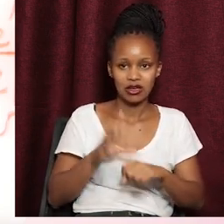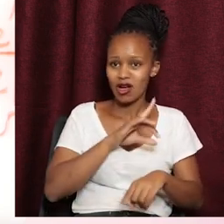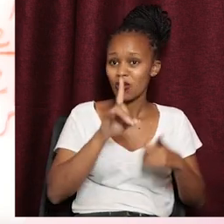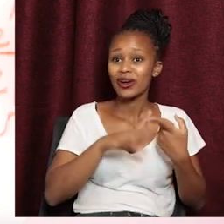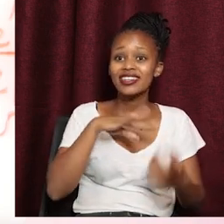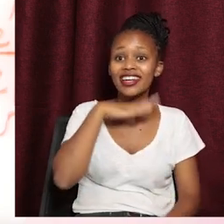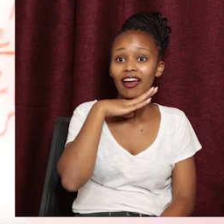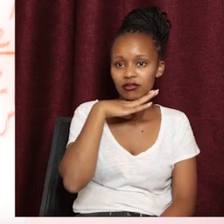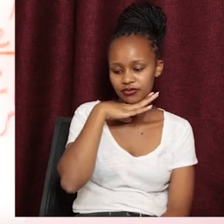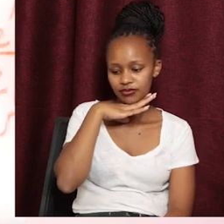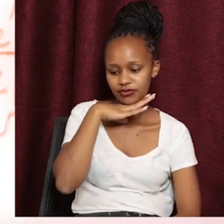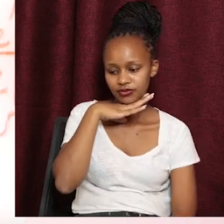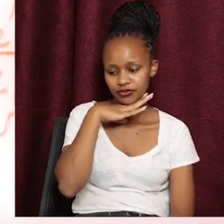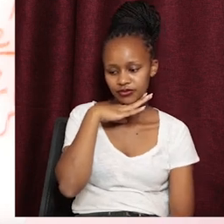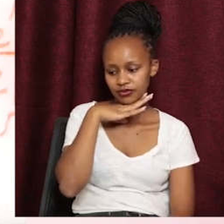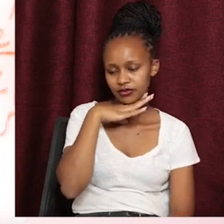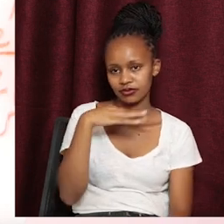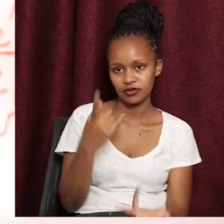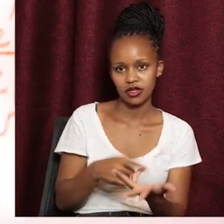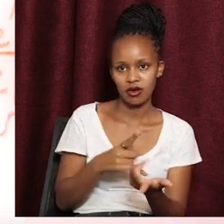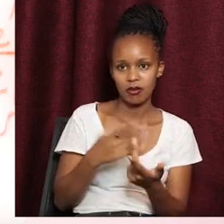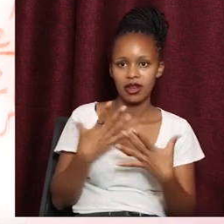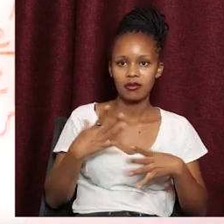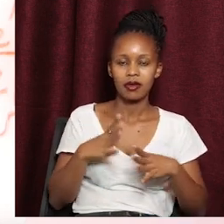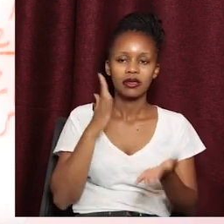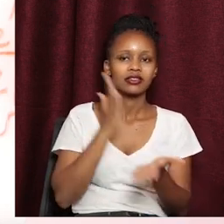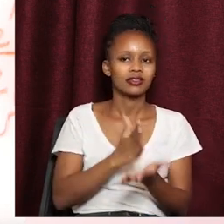When I die, how many people will